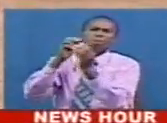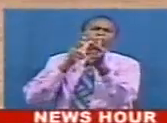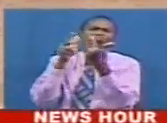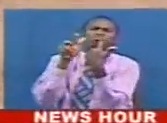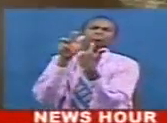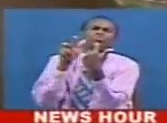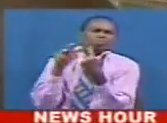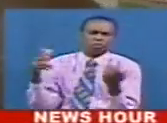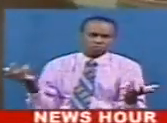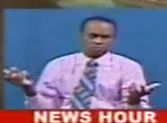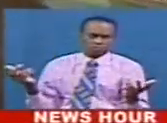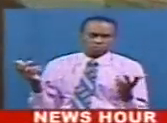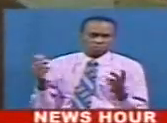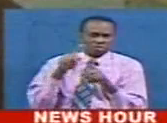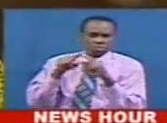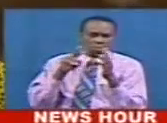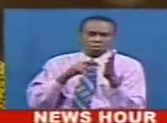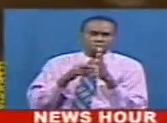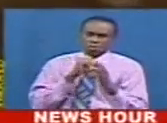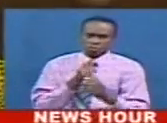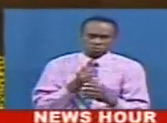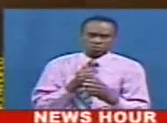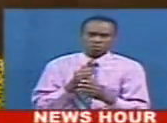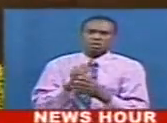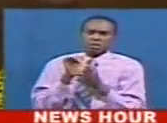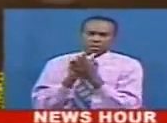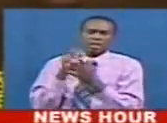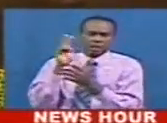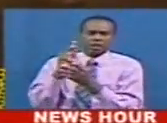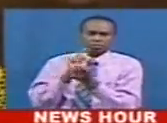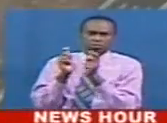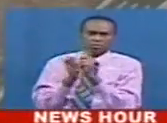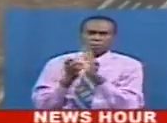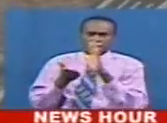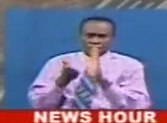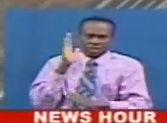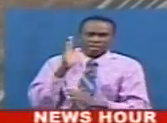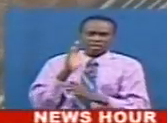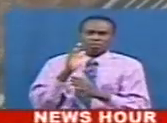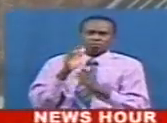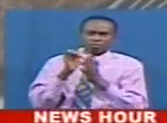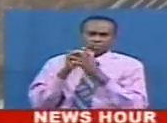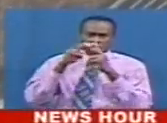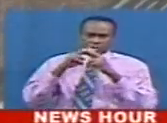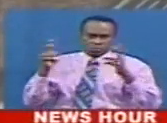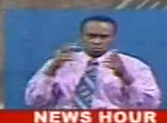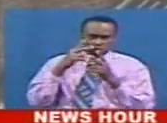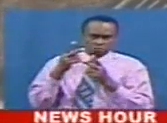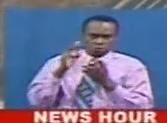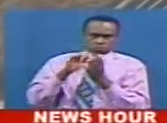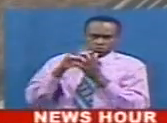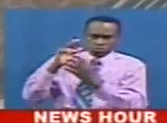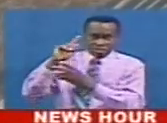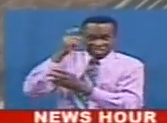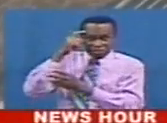from these vehicles do not only come with health challenges, but also contribute to changes in the climate. Mindful of this, a loan was constructed